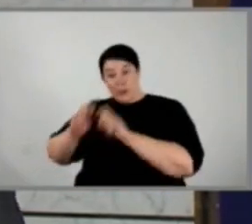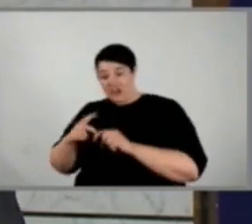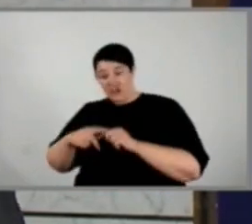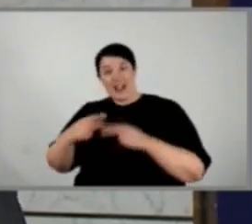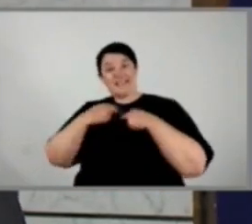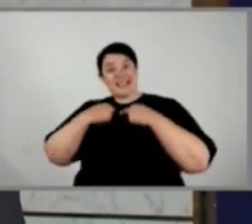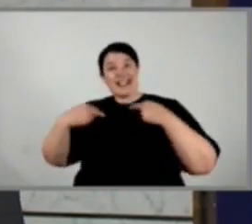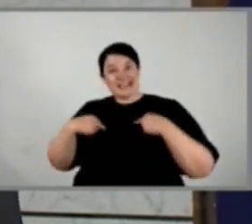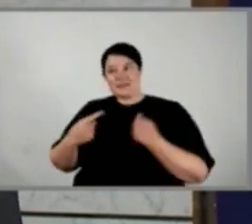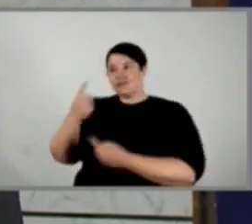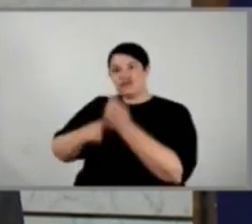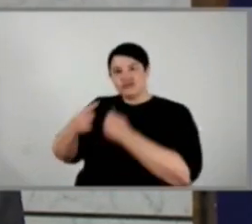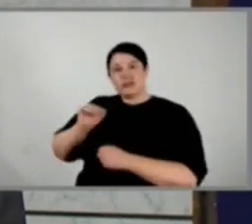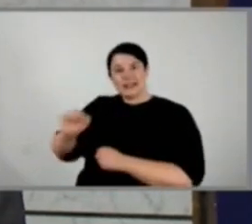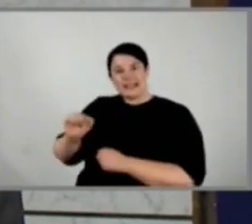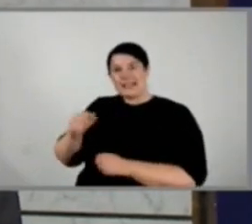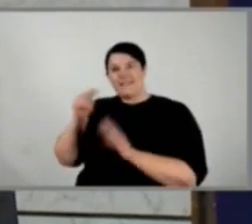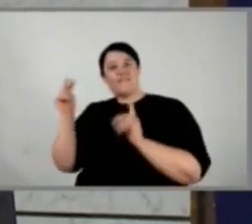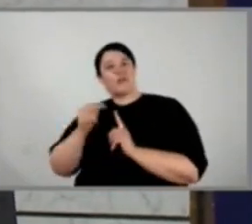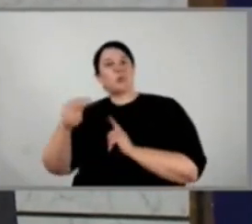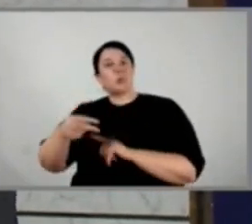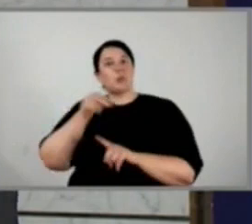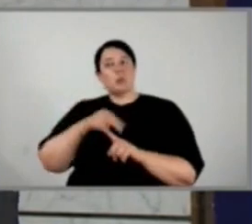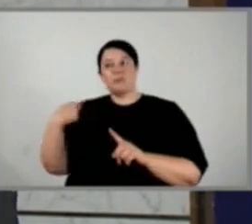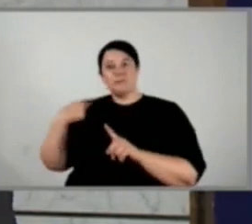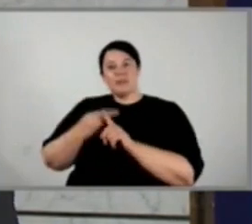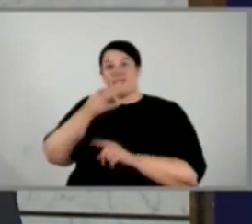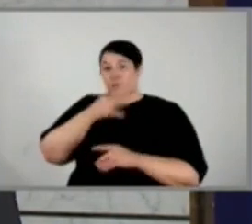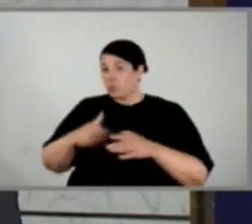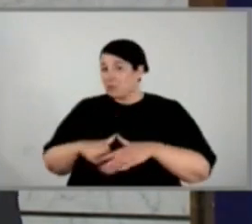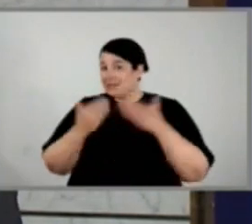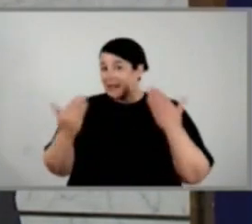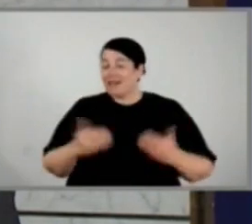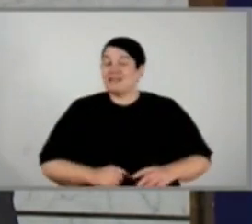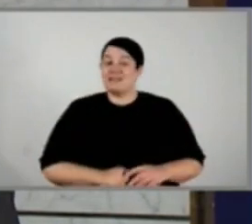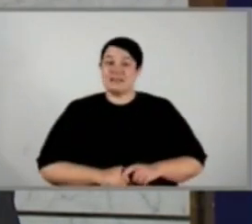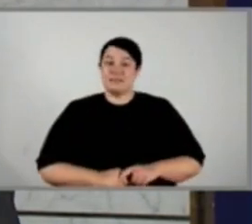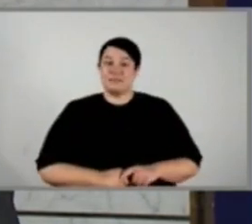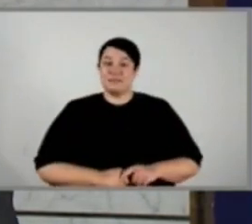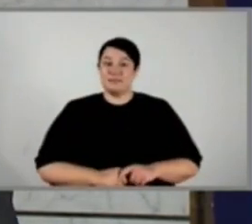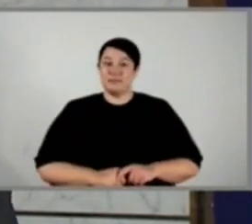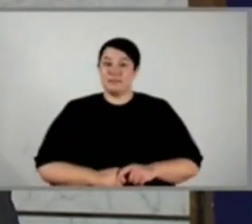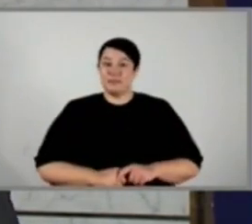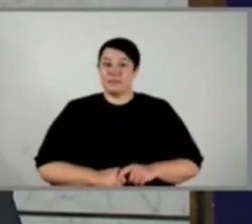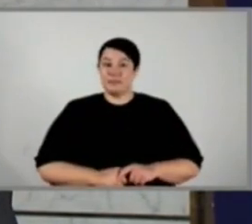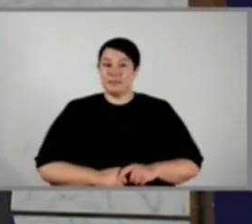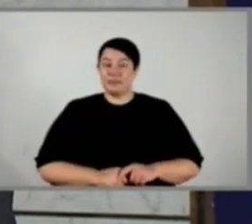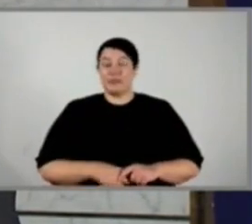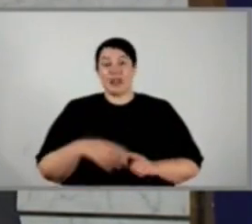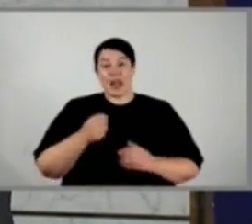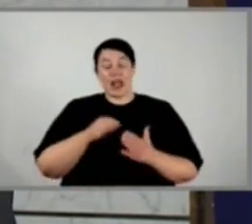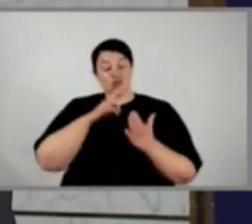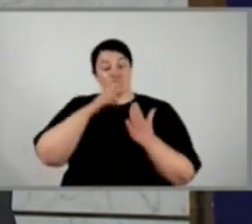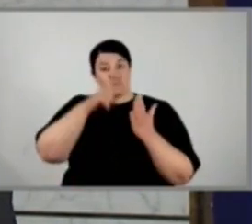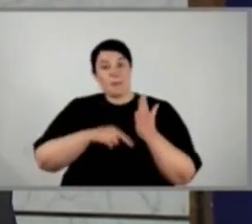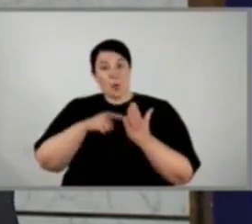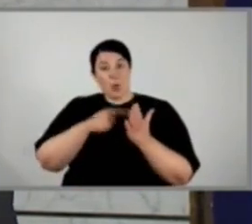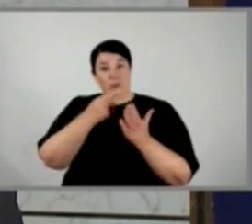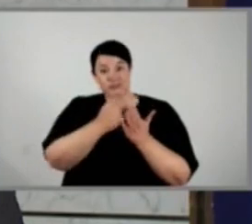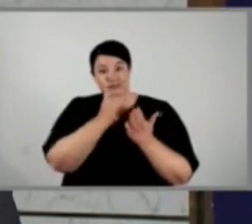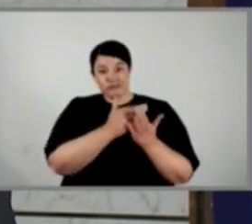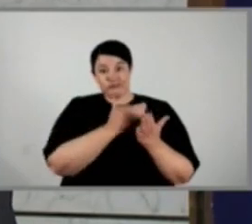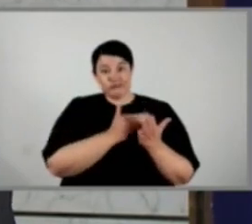his views in the last couple of days. There was, as you say, that interim specific list of recommendations. I believe